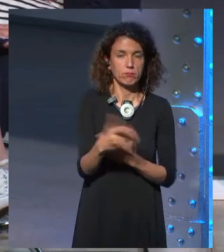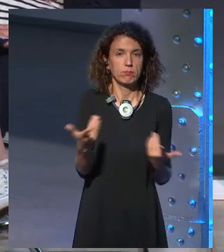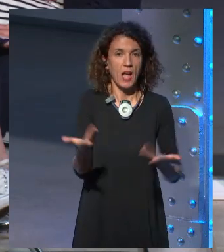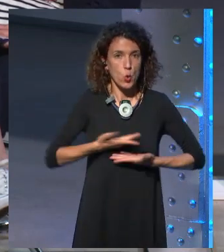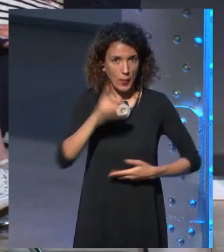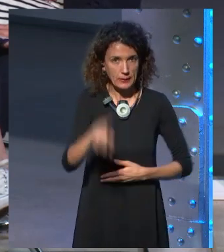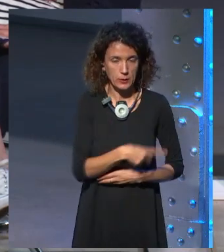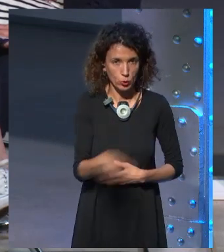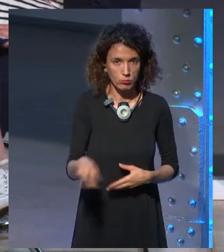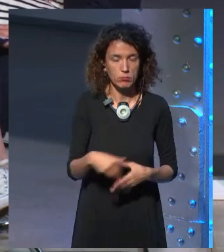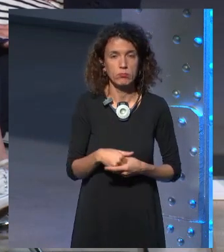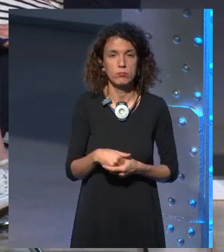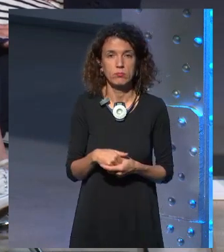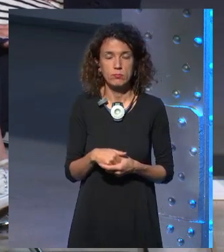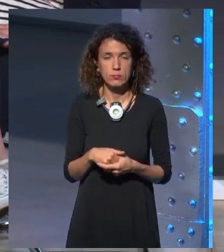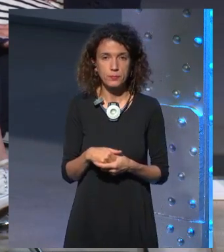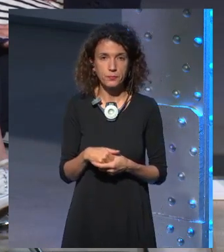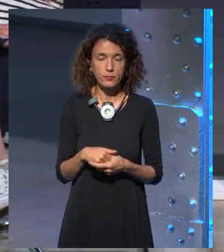value?